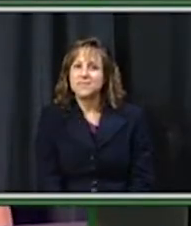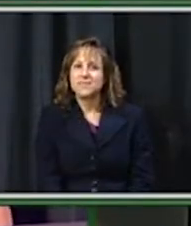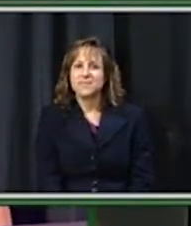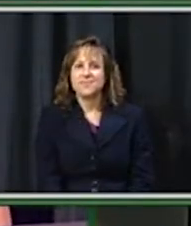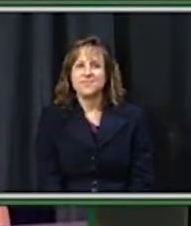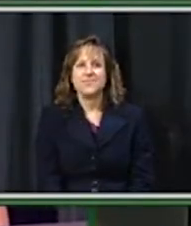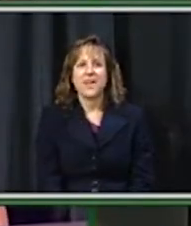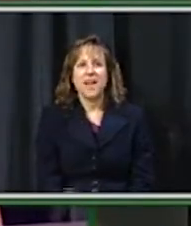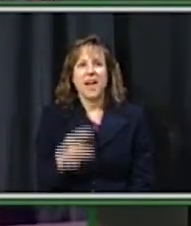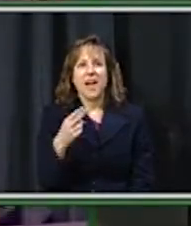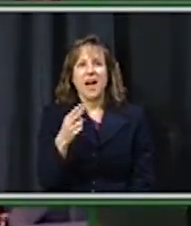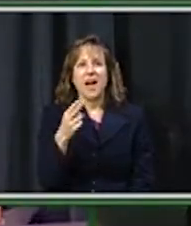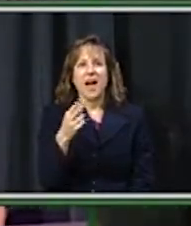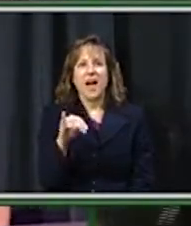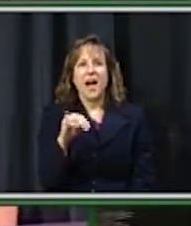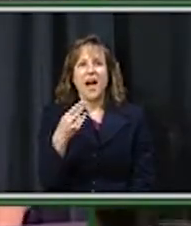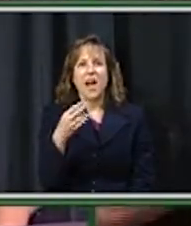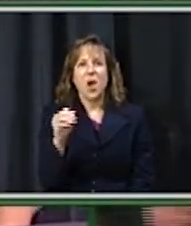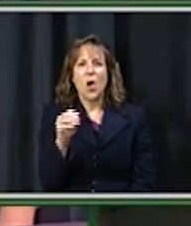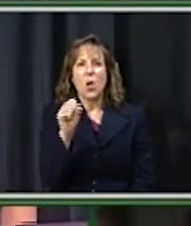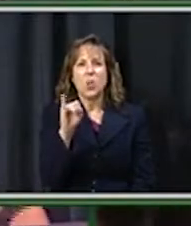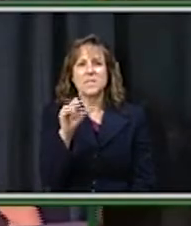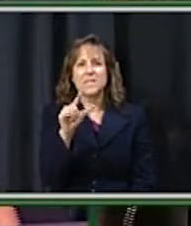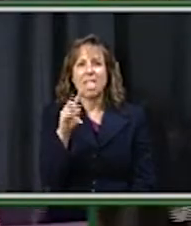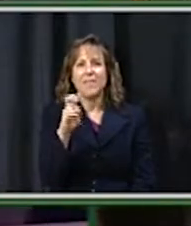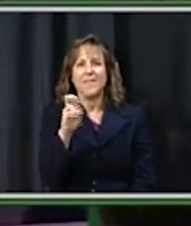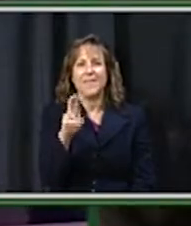Kyle Silver.